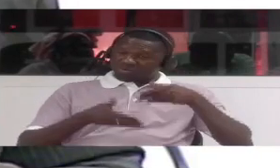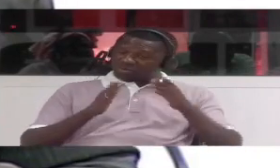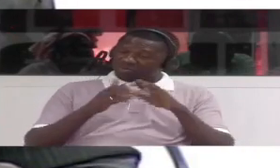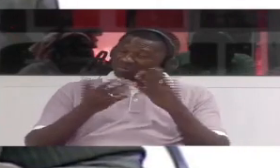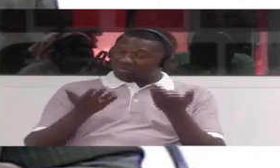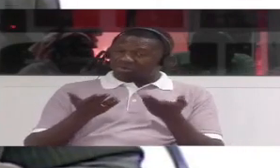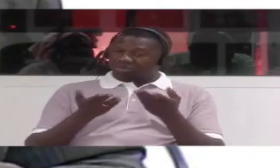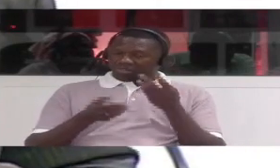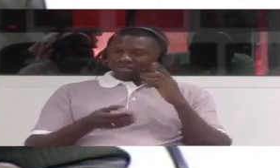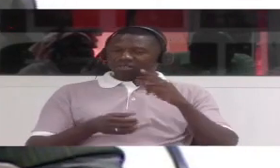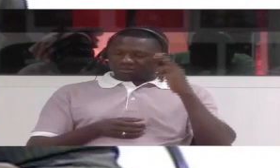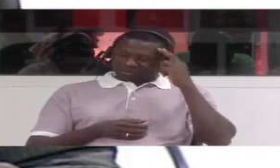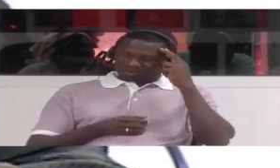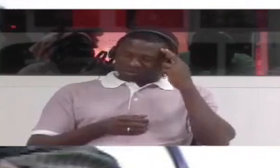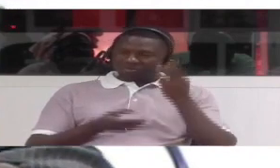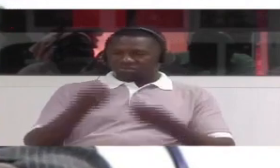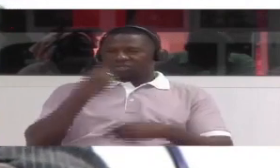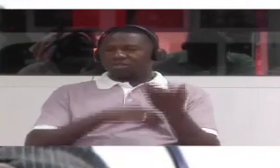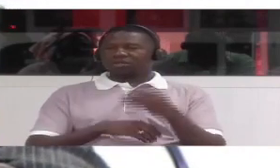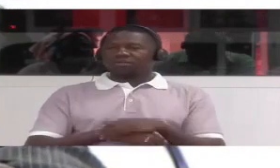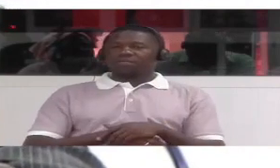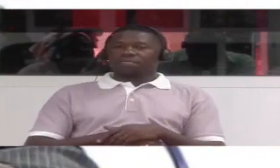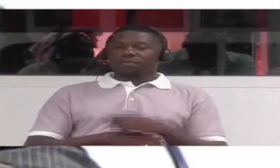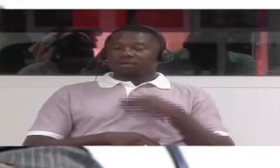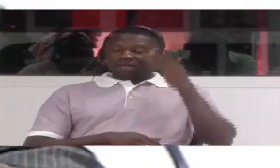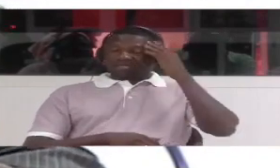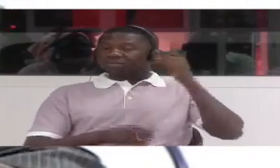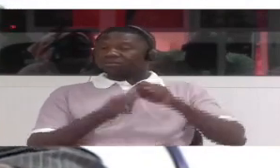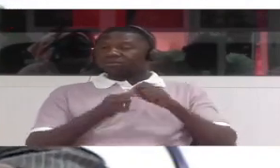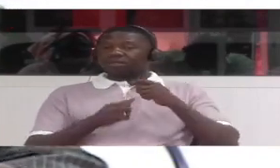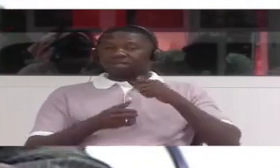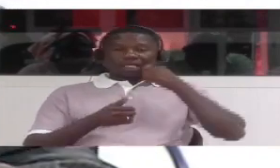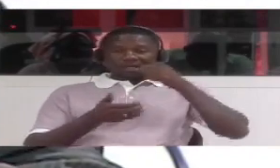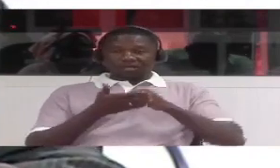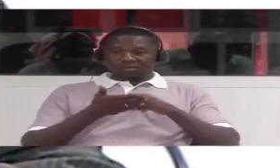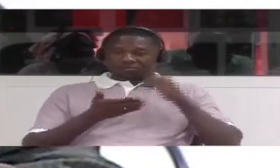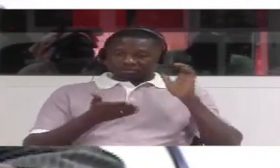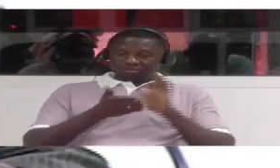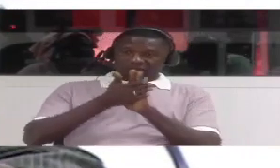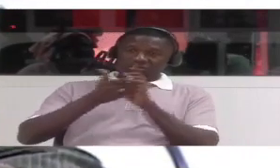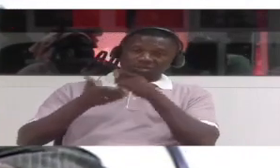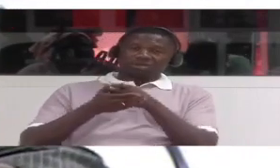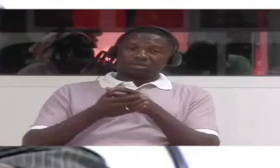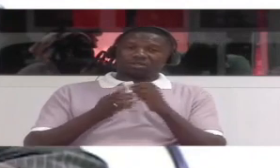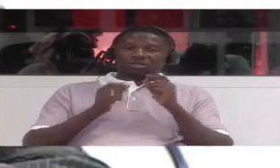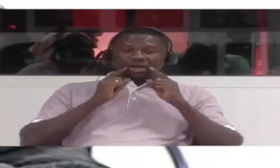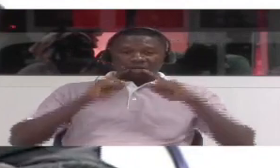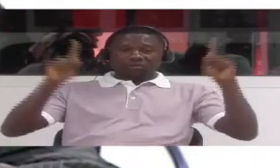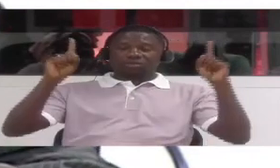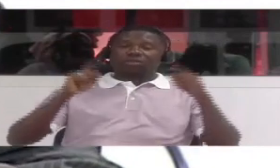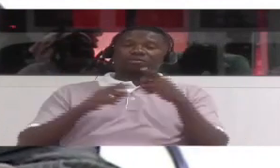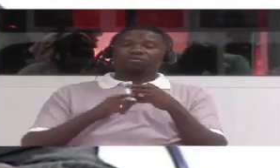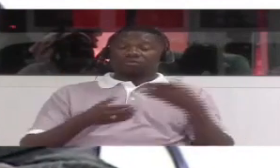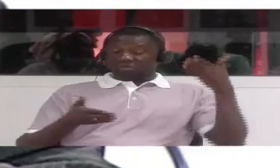it because a letter came from him that was pasted on the board announcing that from now on, let all